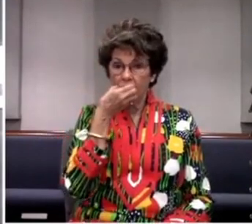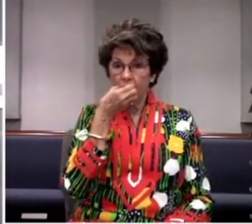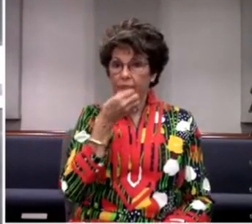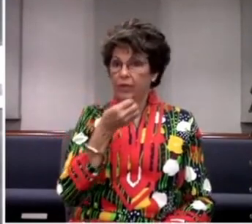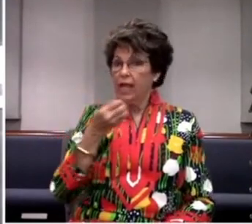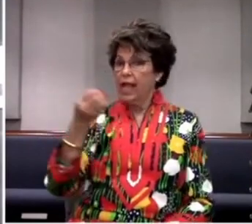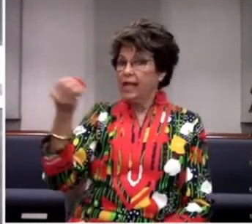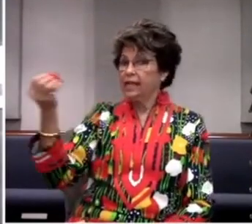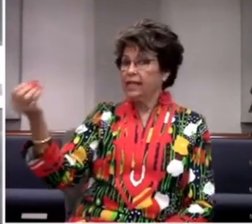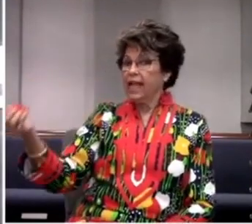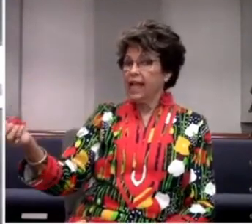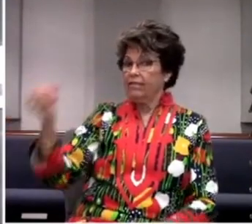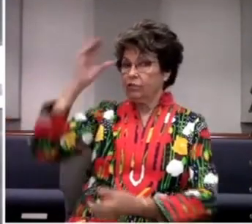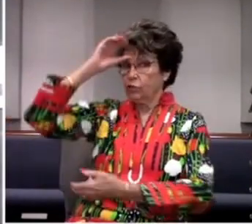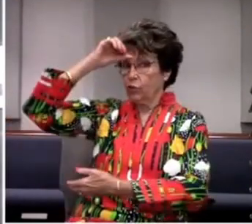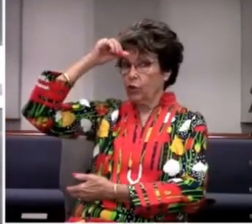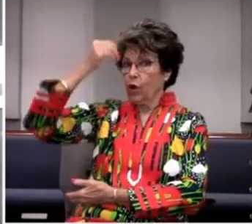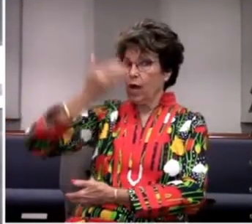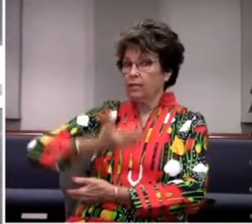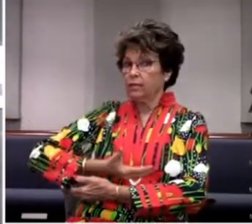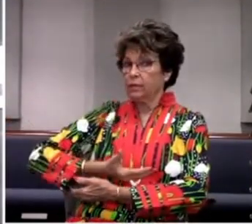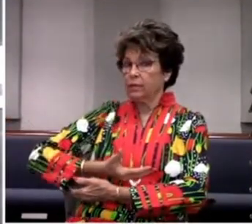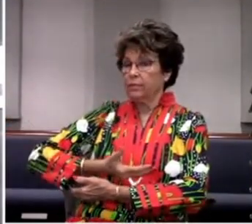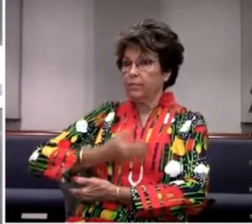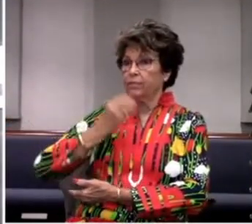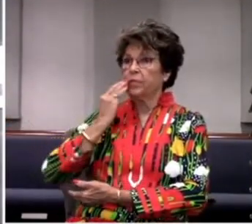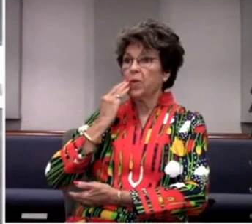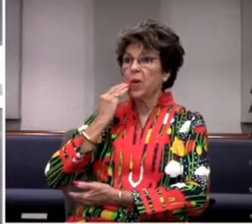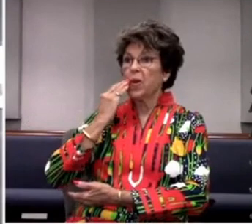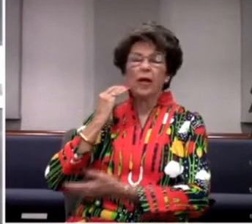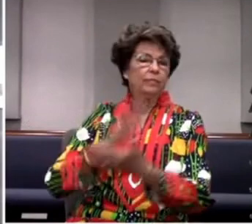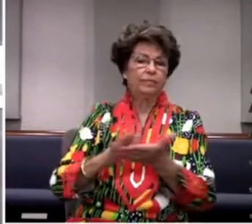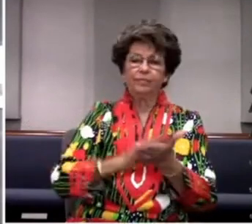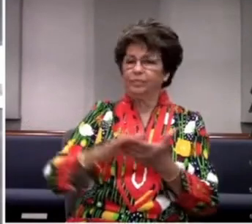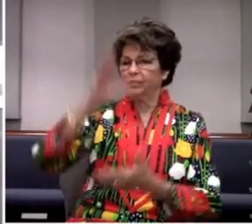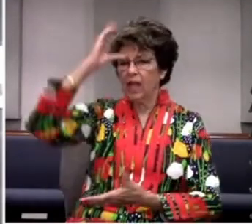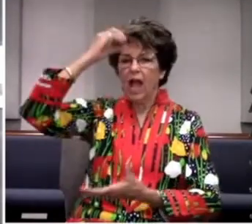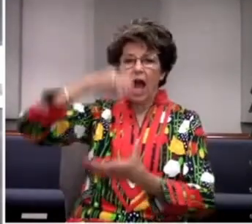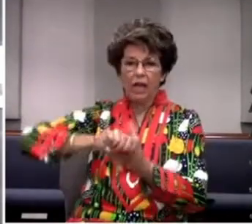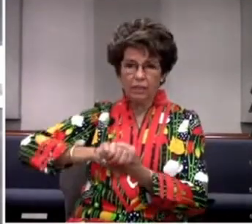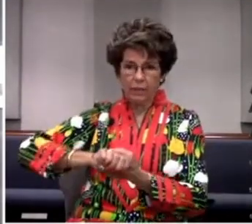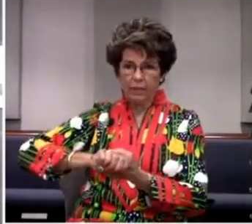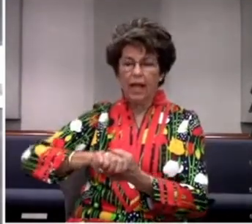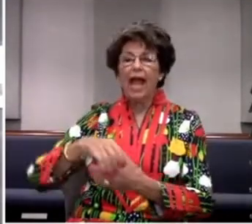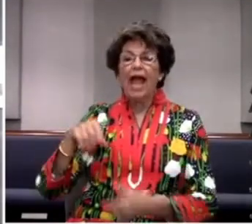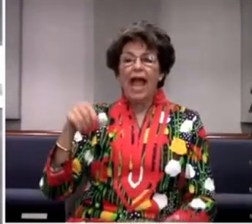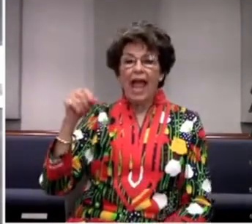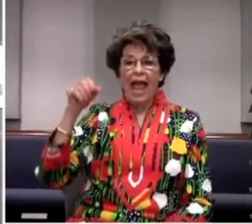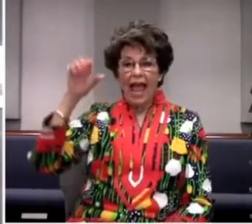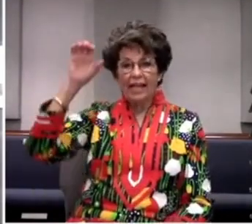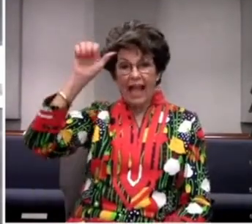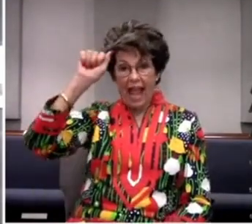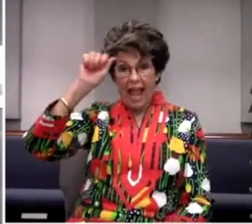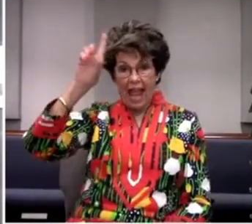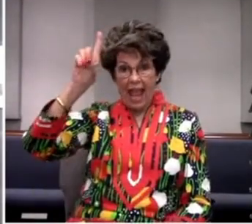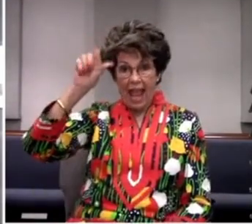also unto her husband with her, and he did eat. It sounds